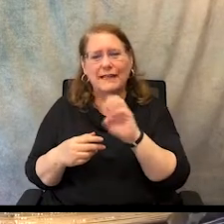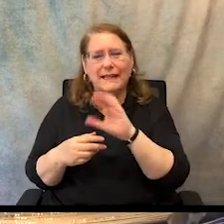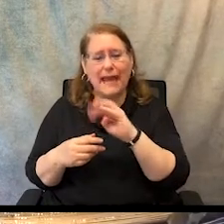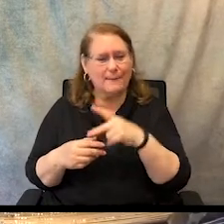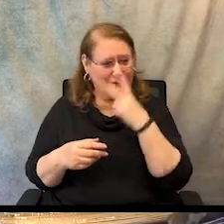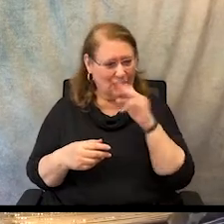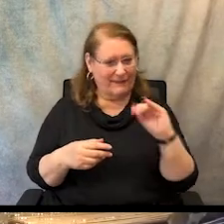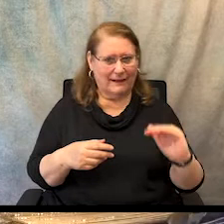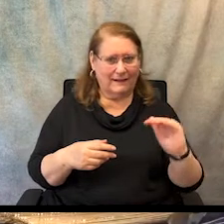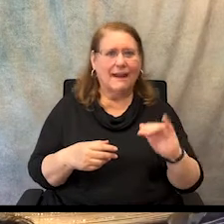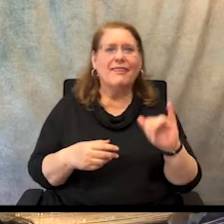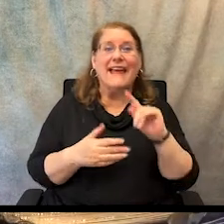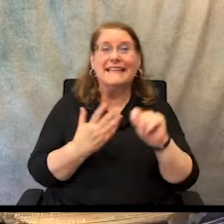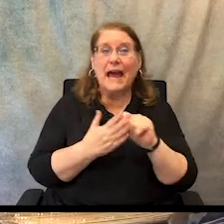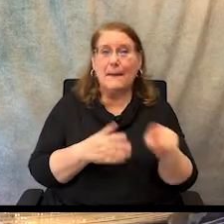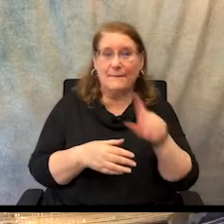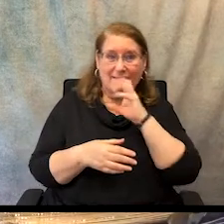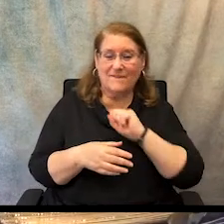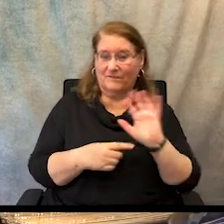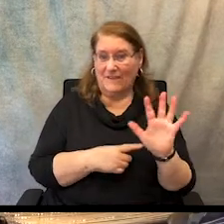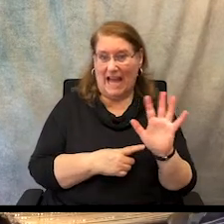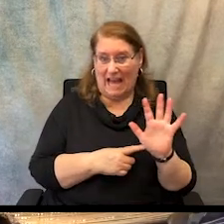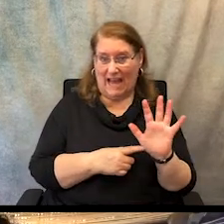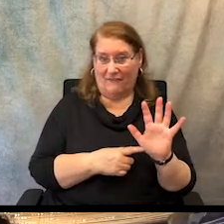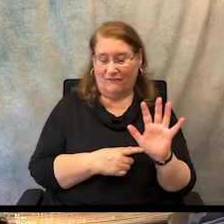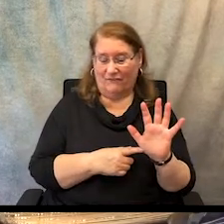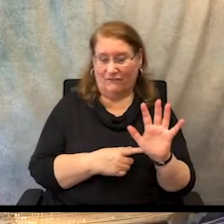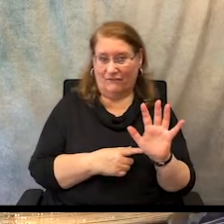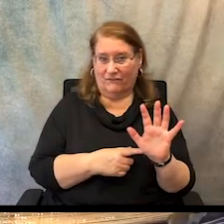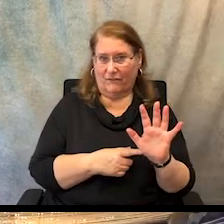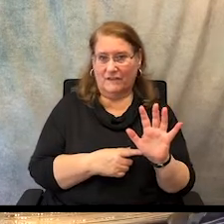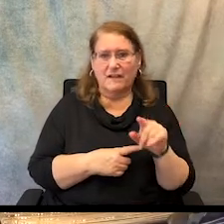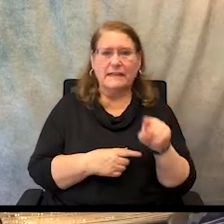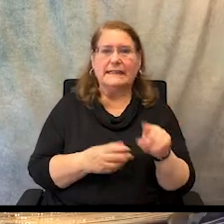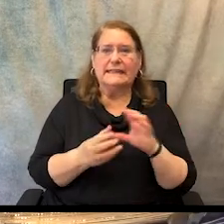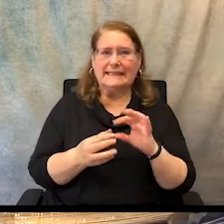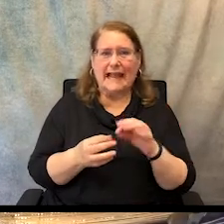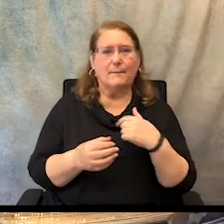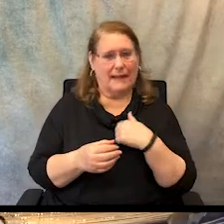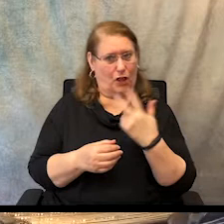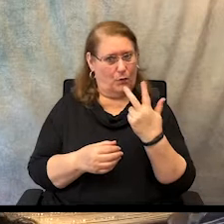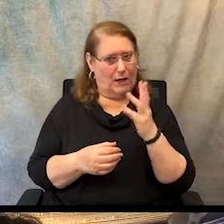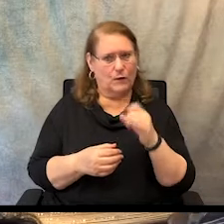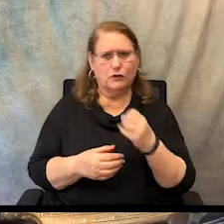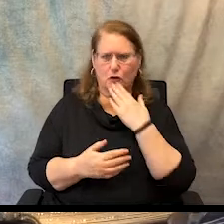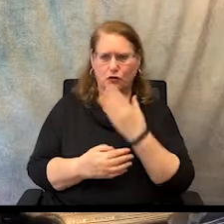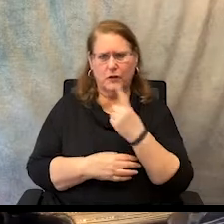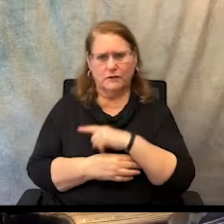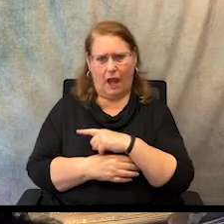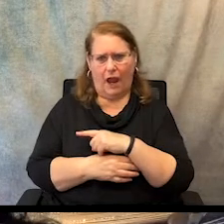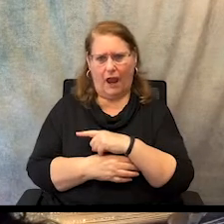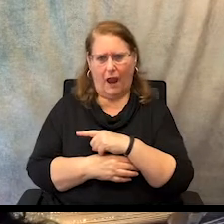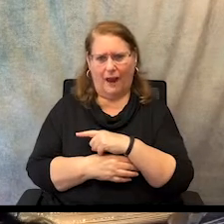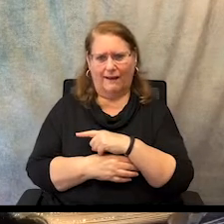guy, this small child, that time he was five years old. Okay. And telling me in three ways, good